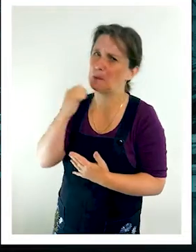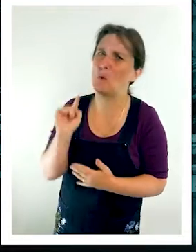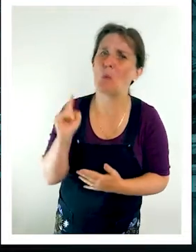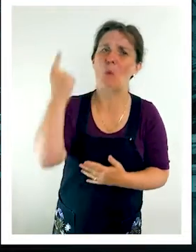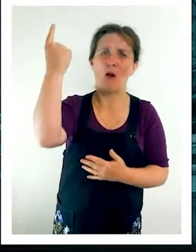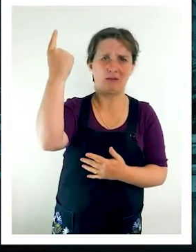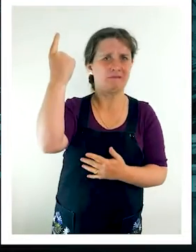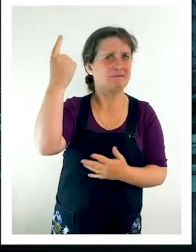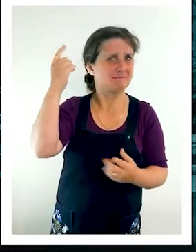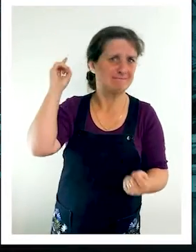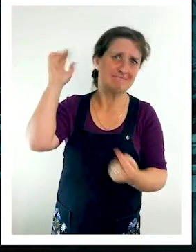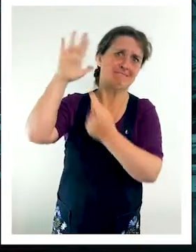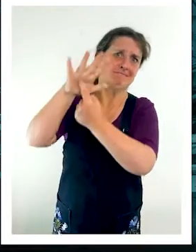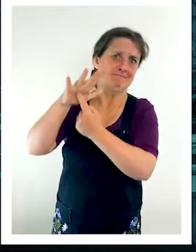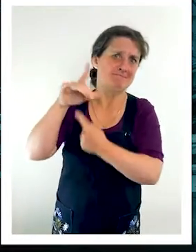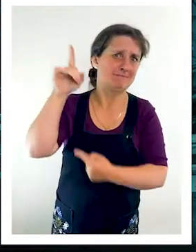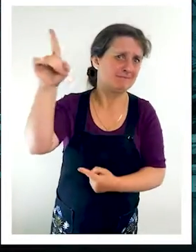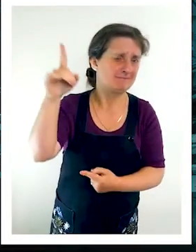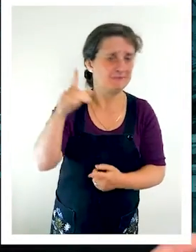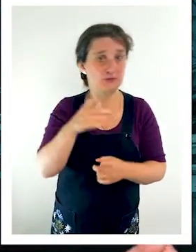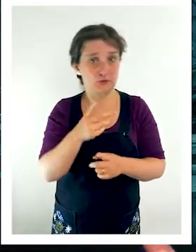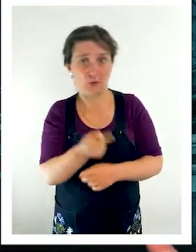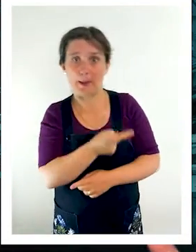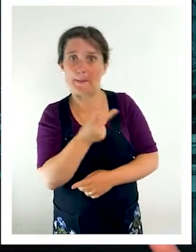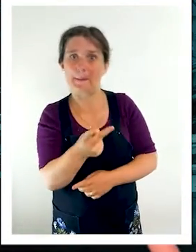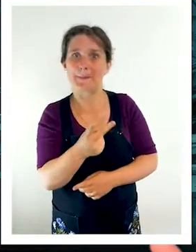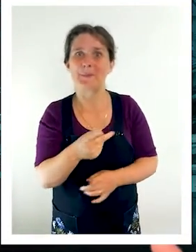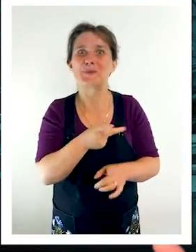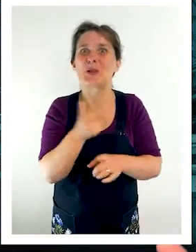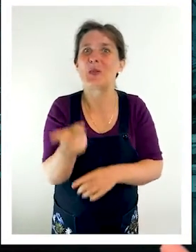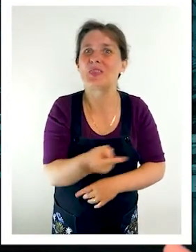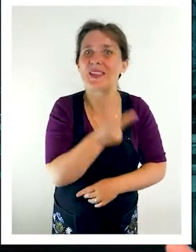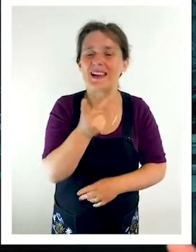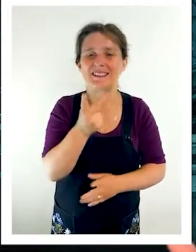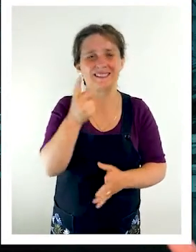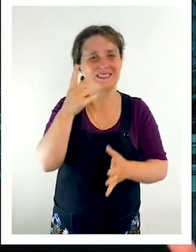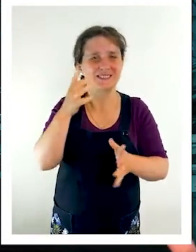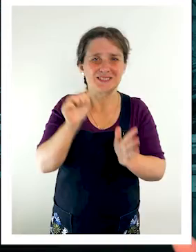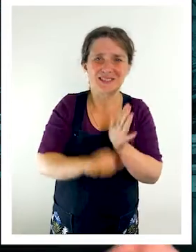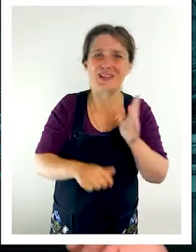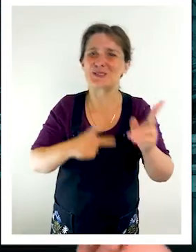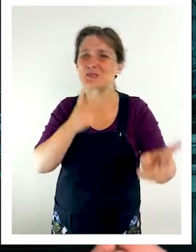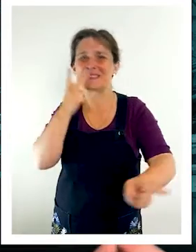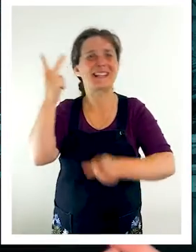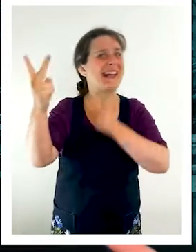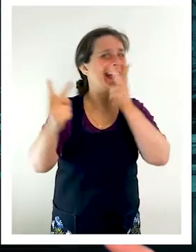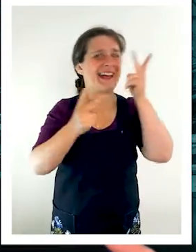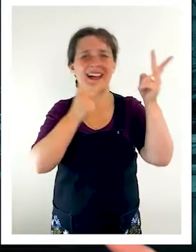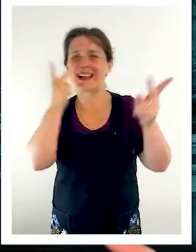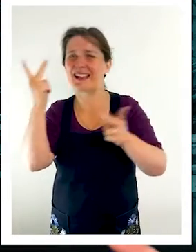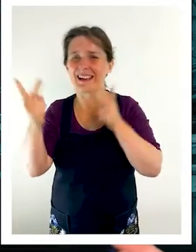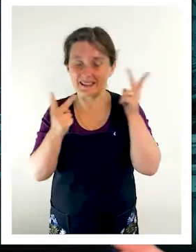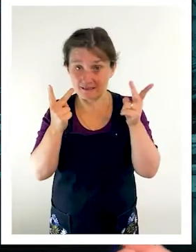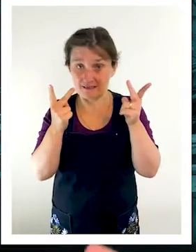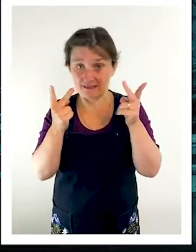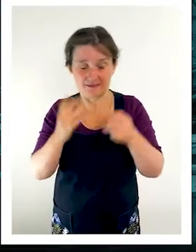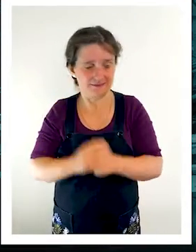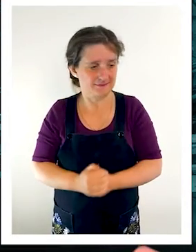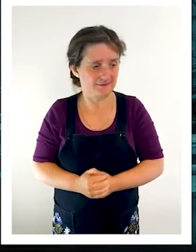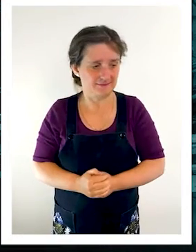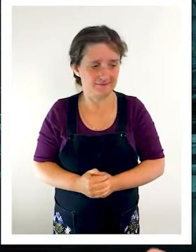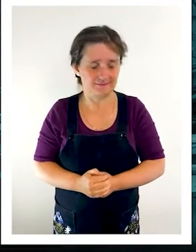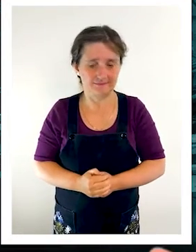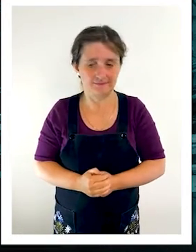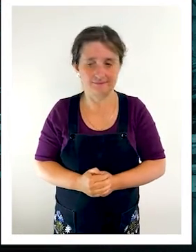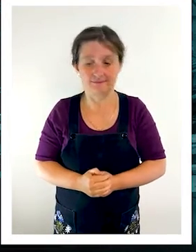person to them. And so they started to sing. You see, space cadets, sometimes